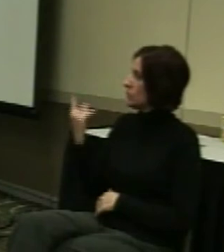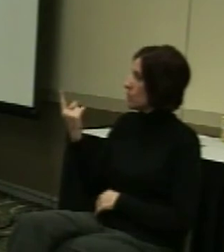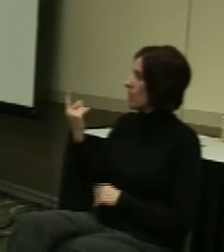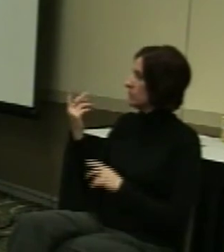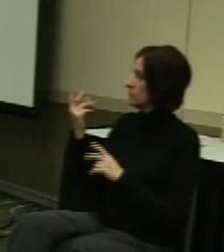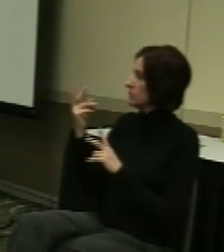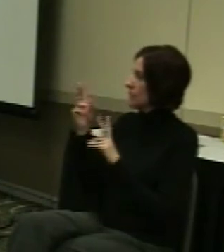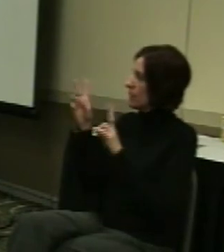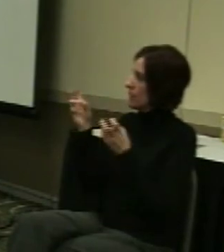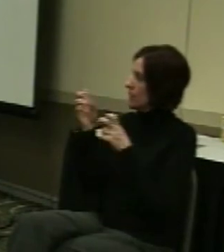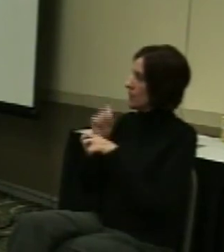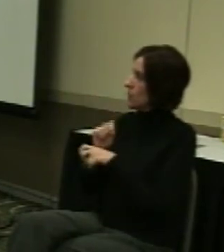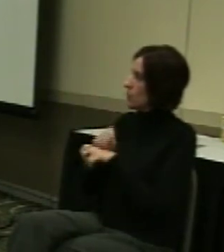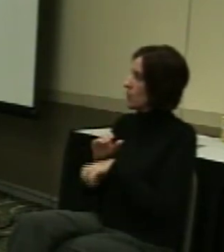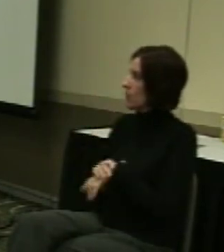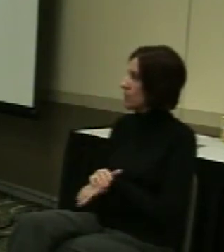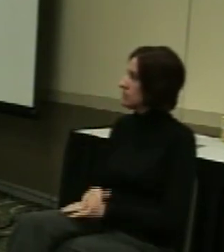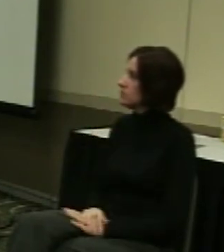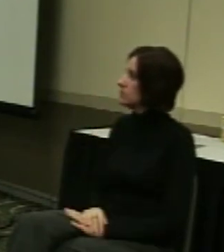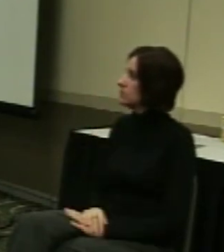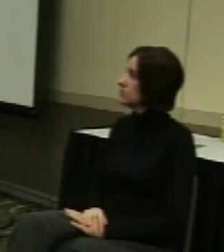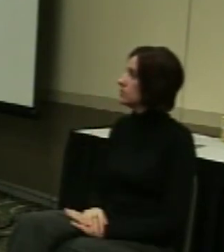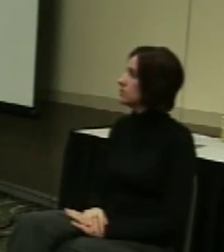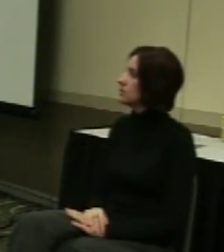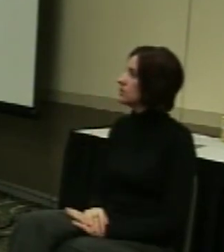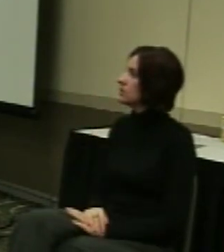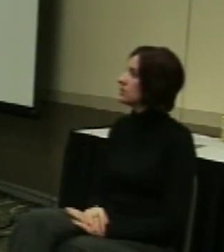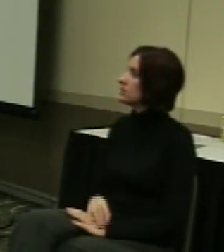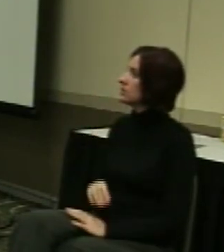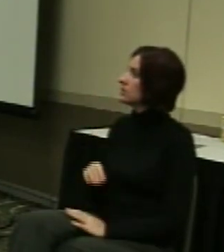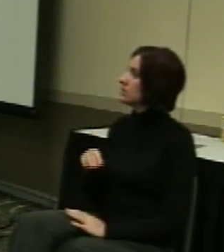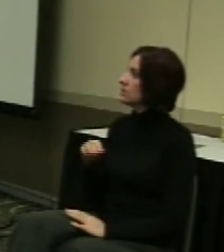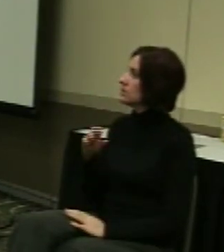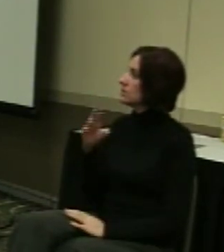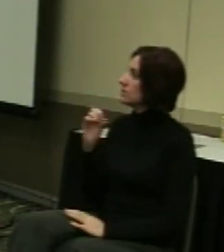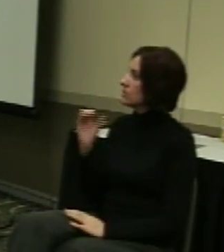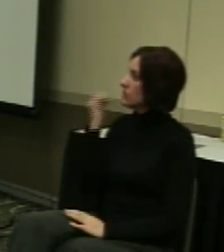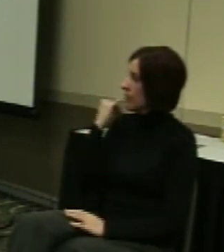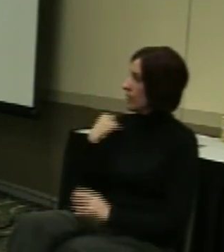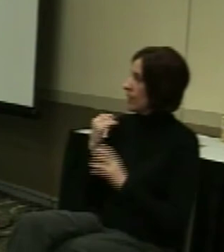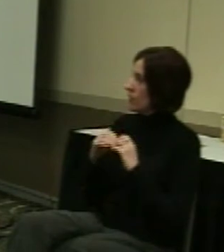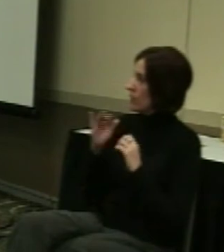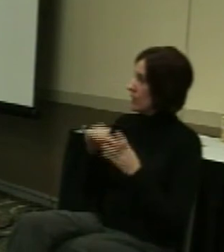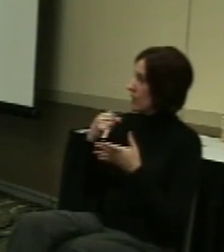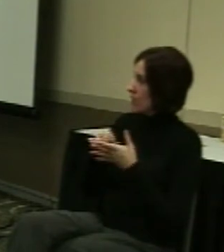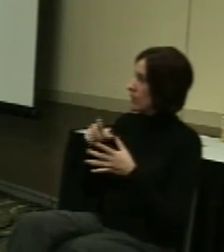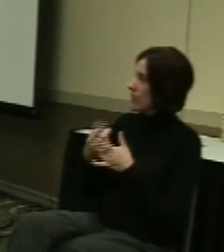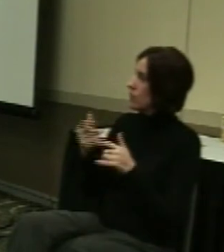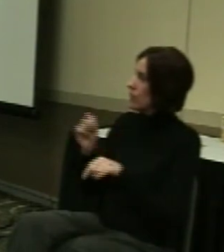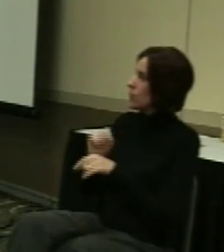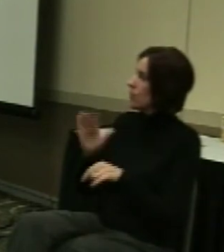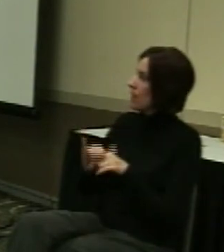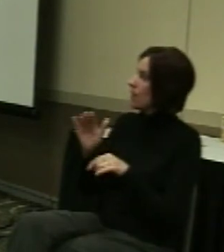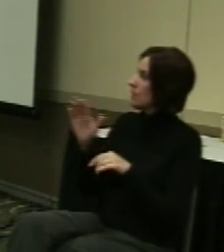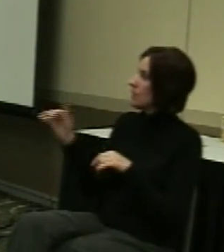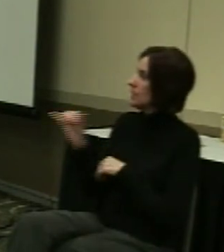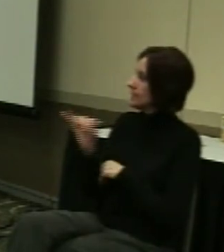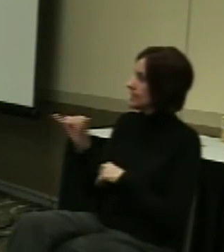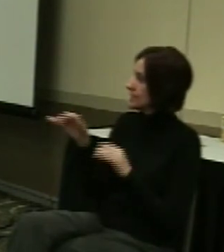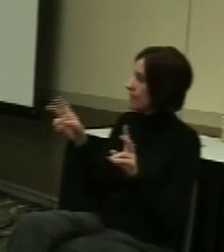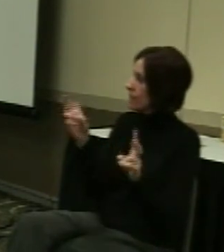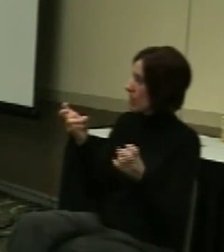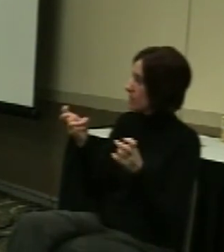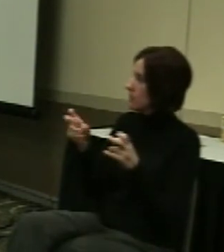working on. So if you would have both of these letters, maybe you could work on the same phrases, switches of